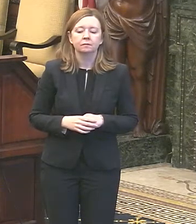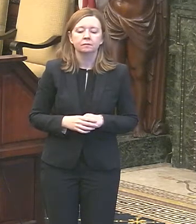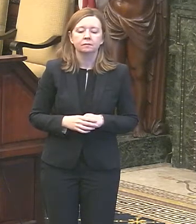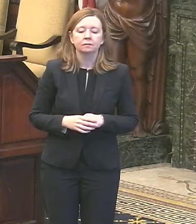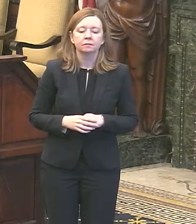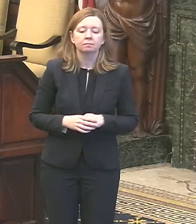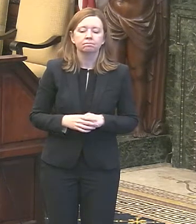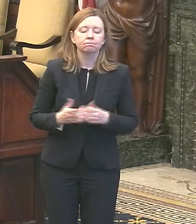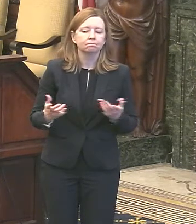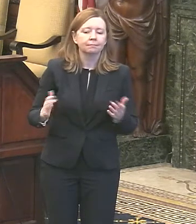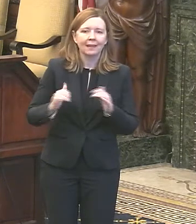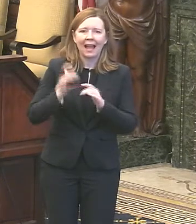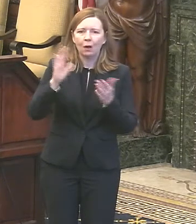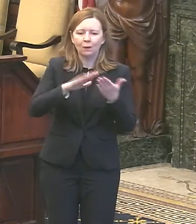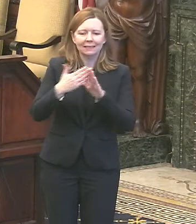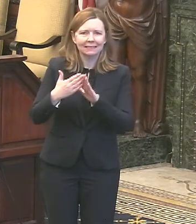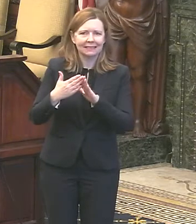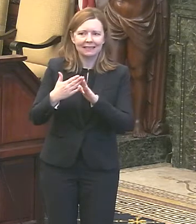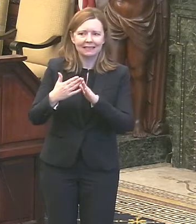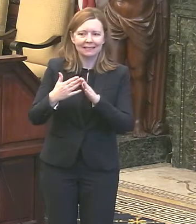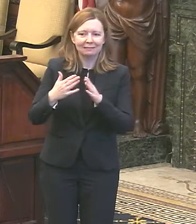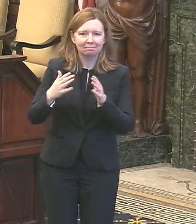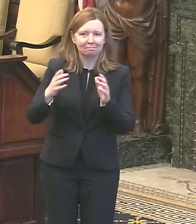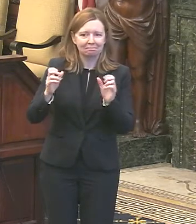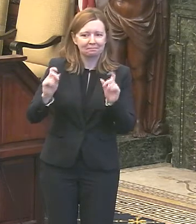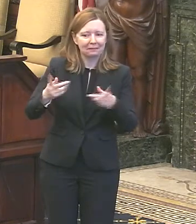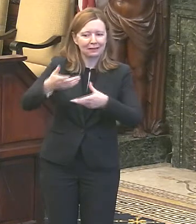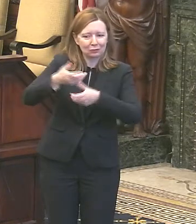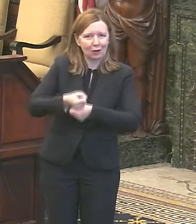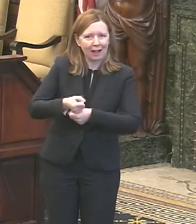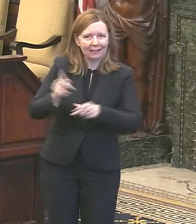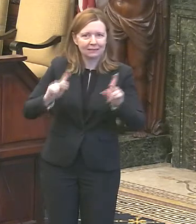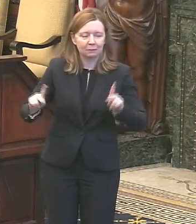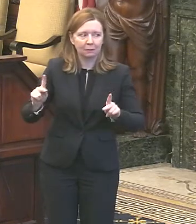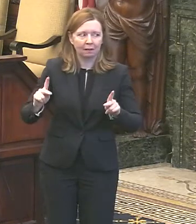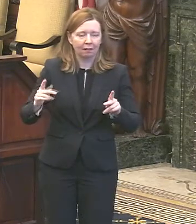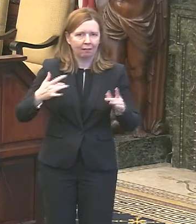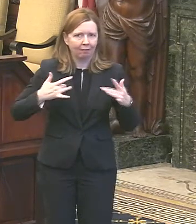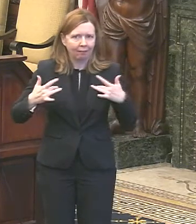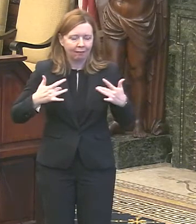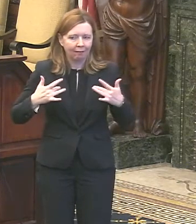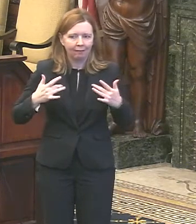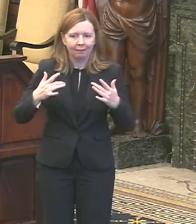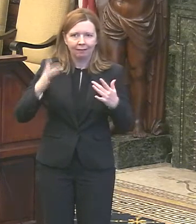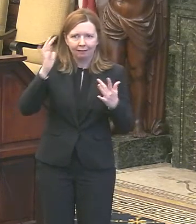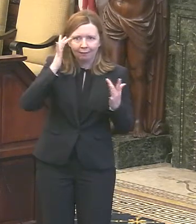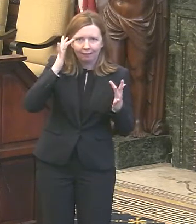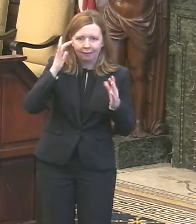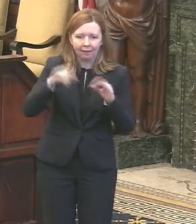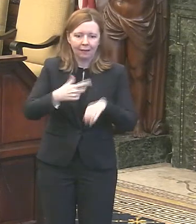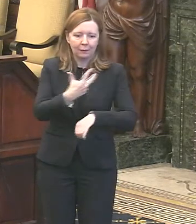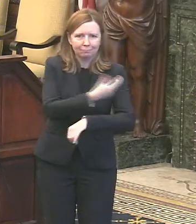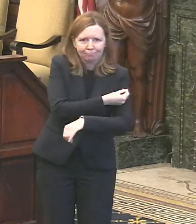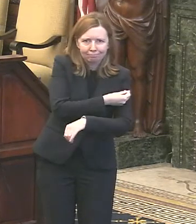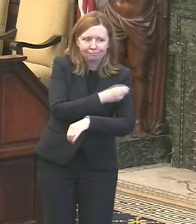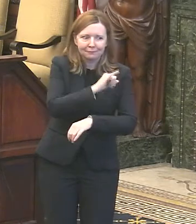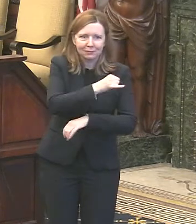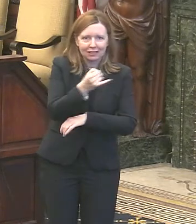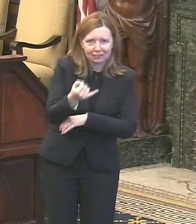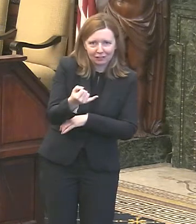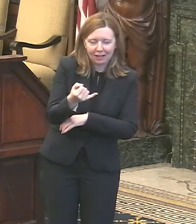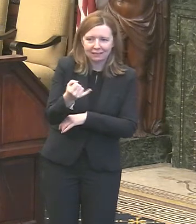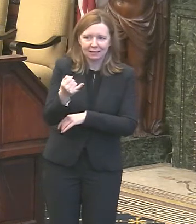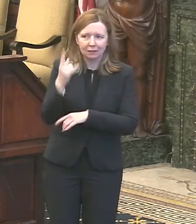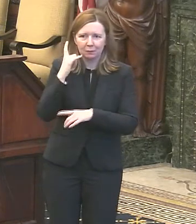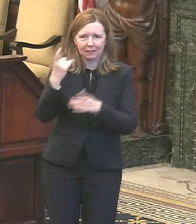the trust to the community that is fearful and has misgivings and is preoccupied about the controversy that followed the pause to the Johnson